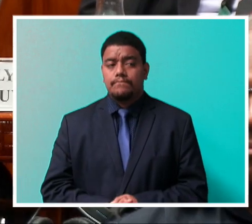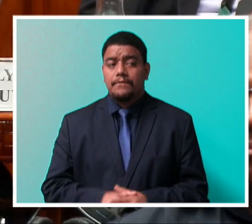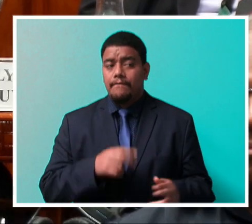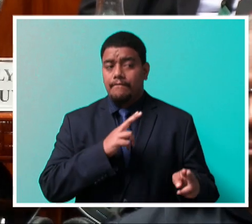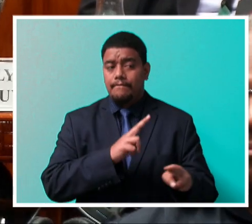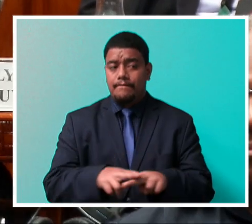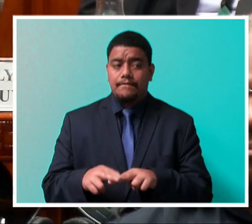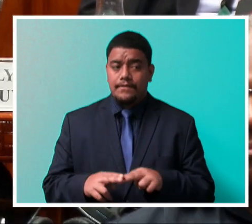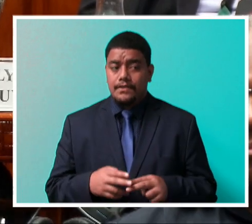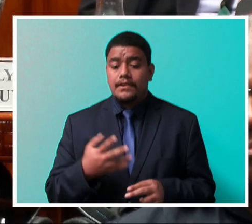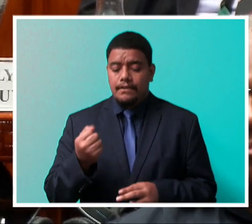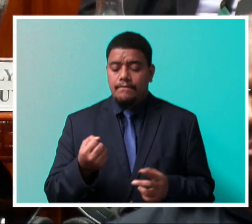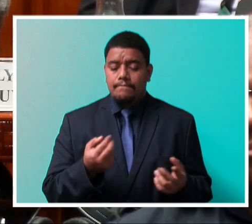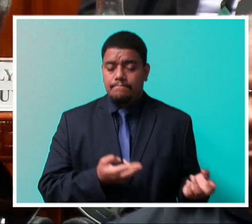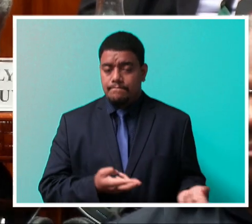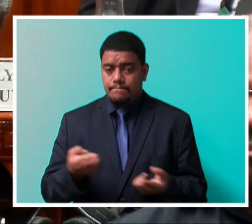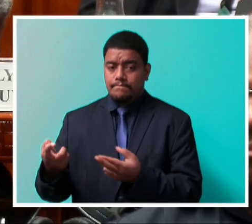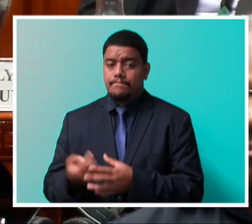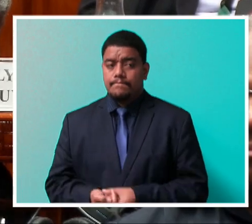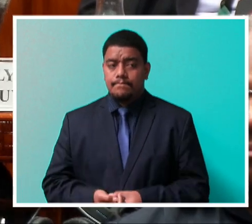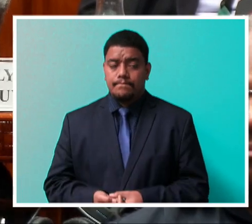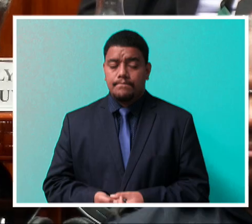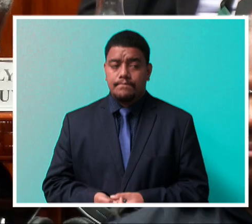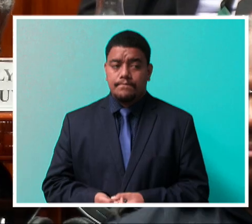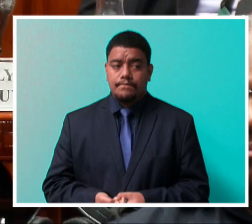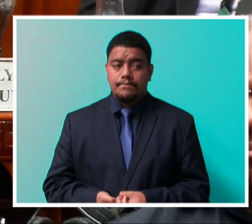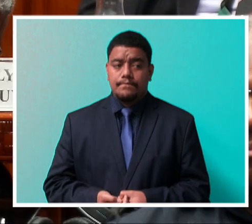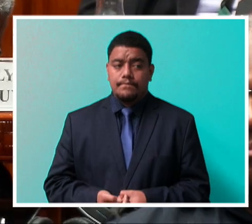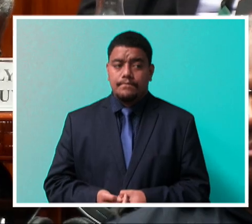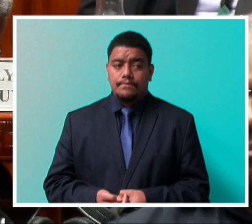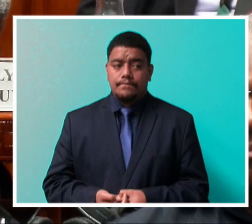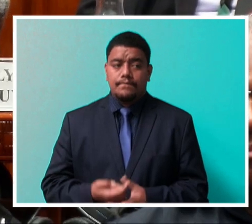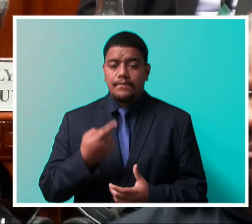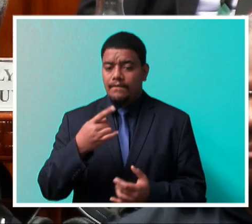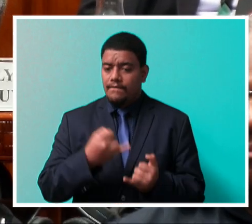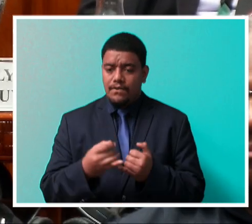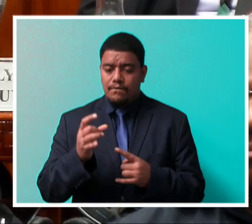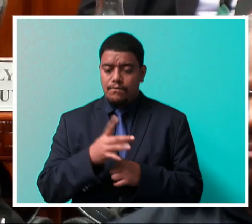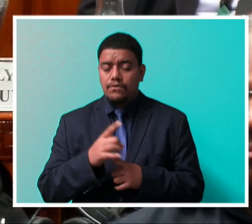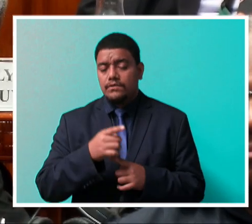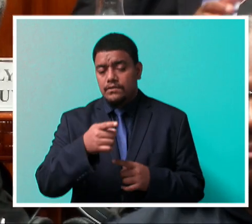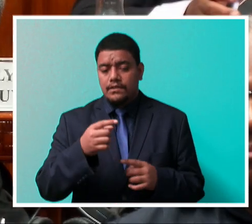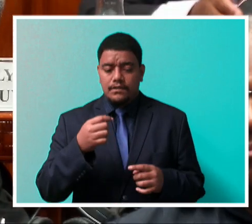Fiji's effective implementation score across ICAO's 8 critical elements came in at